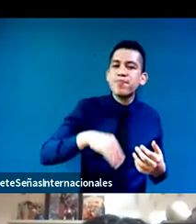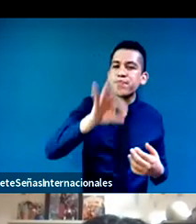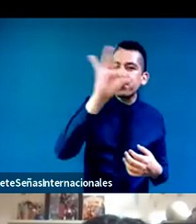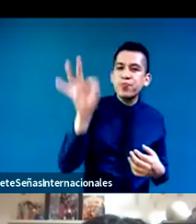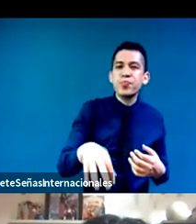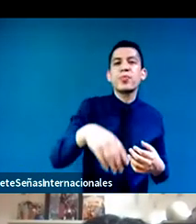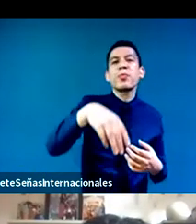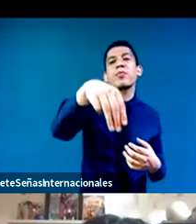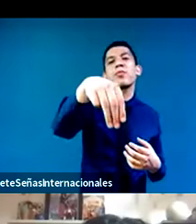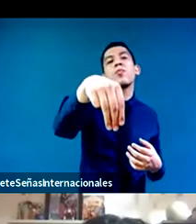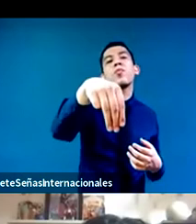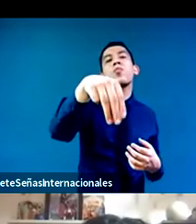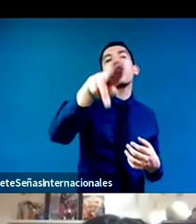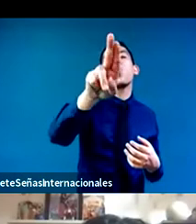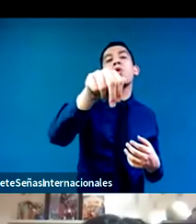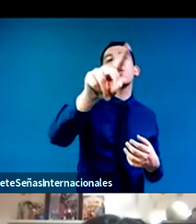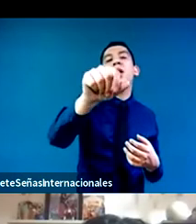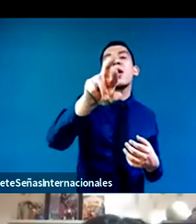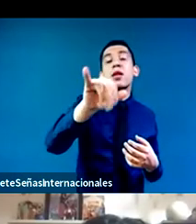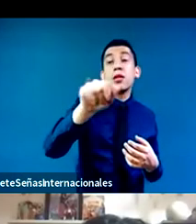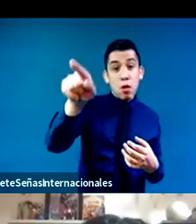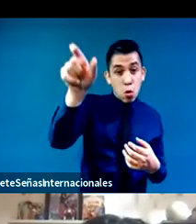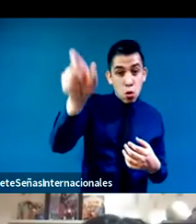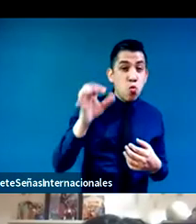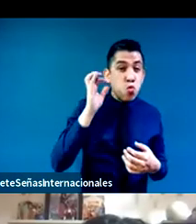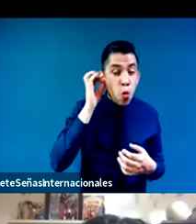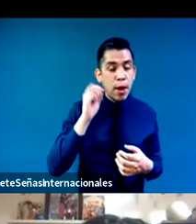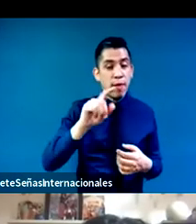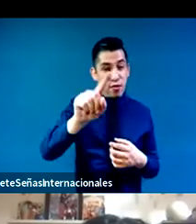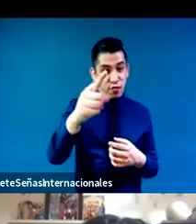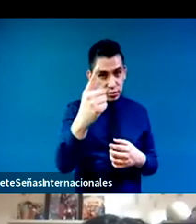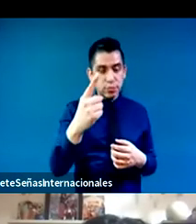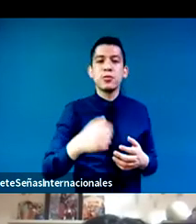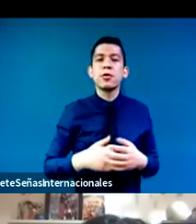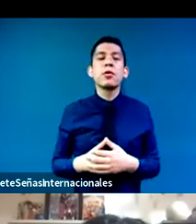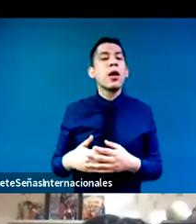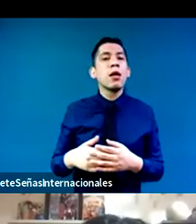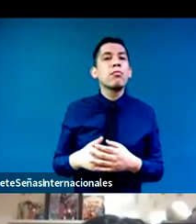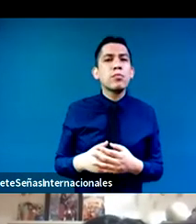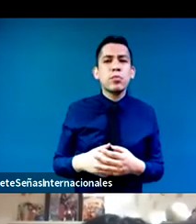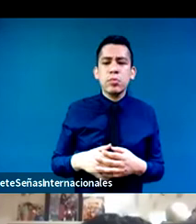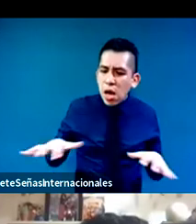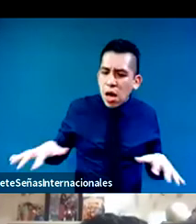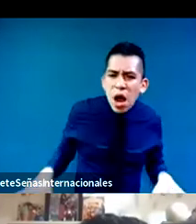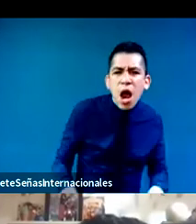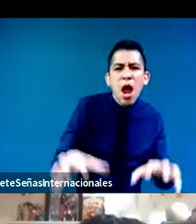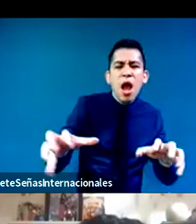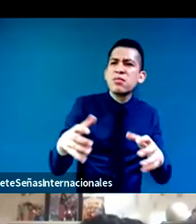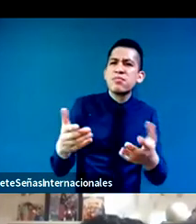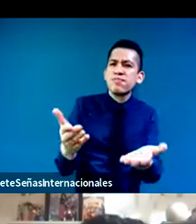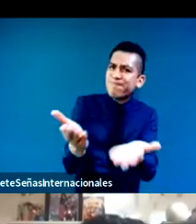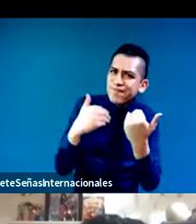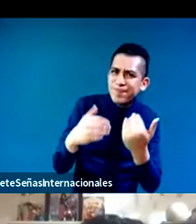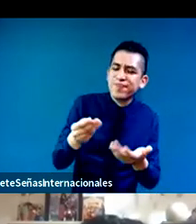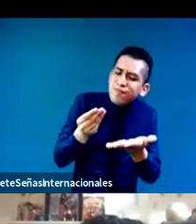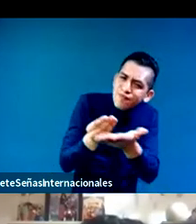that can recommend to all of us to build peace in favor of women, noting that Mexico